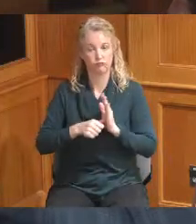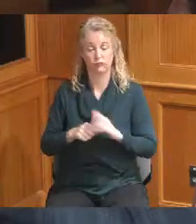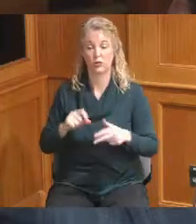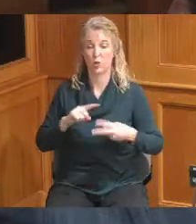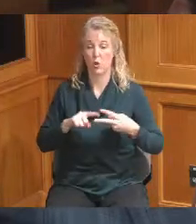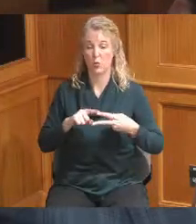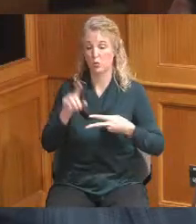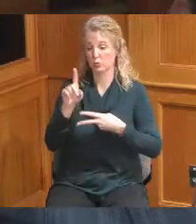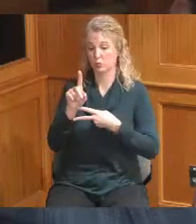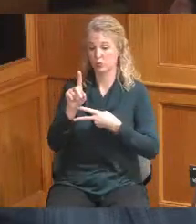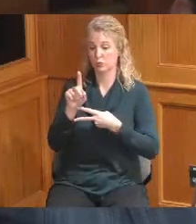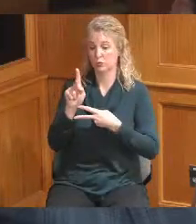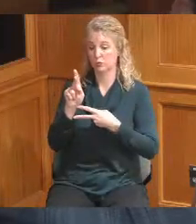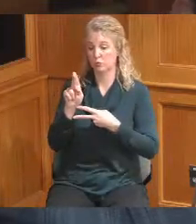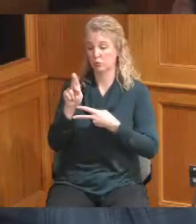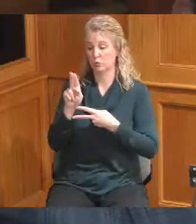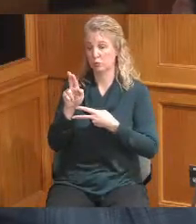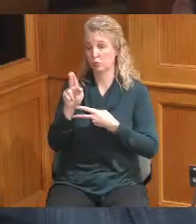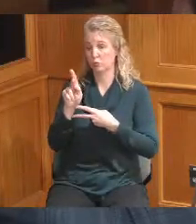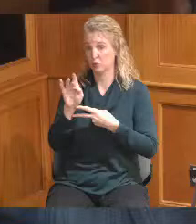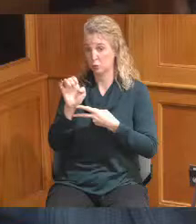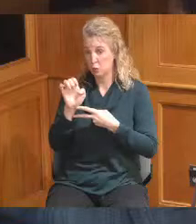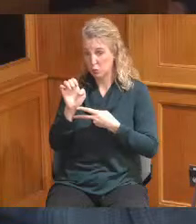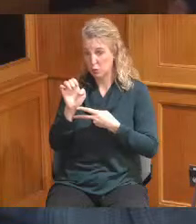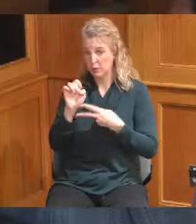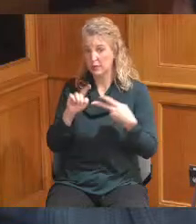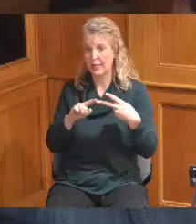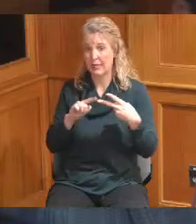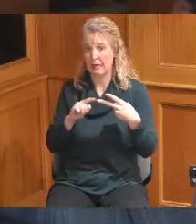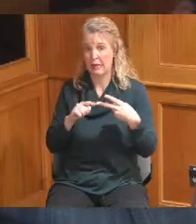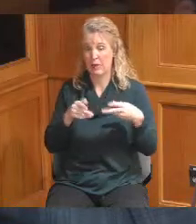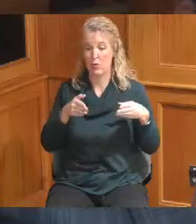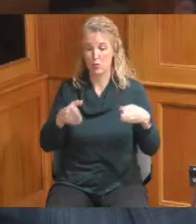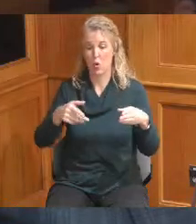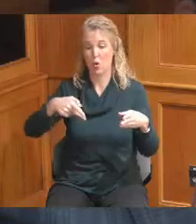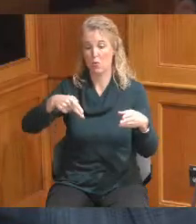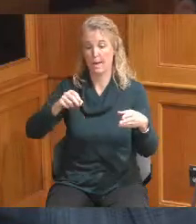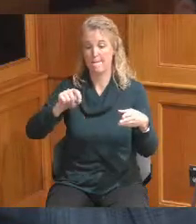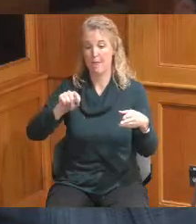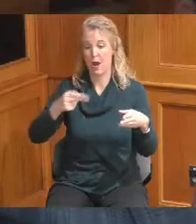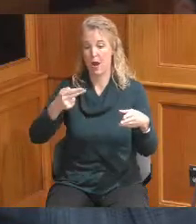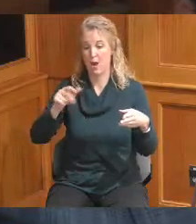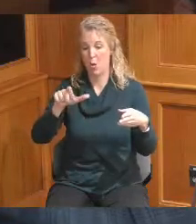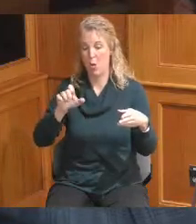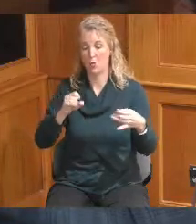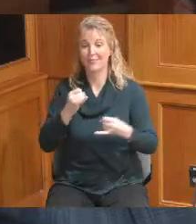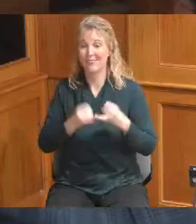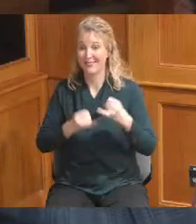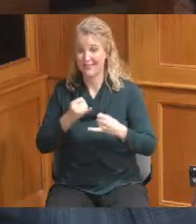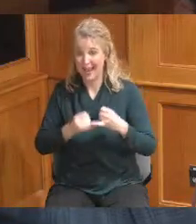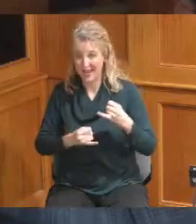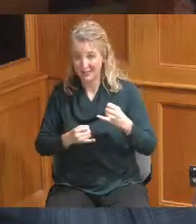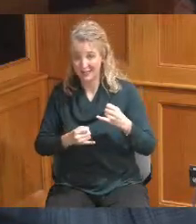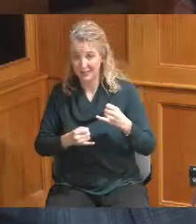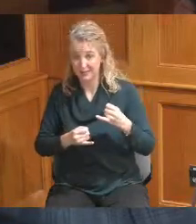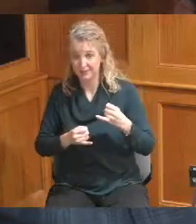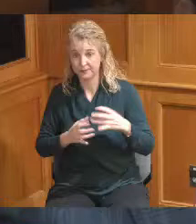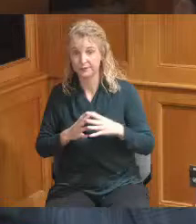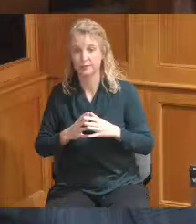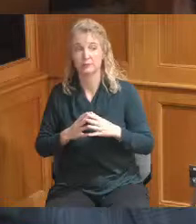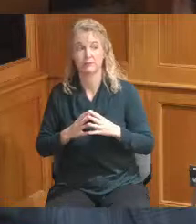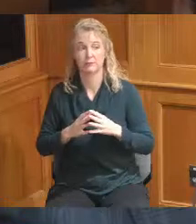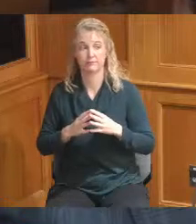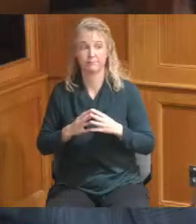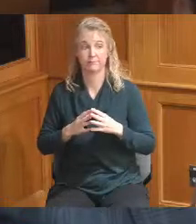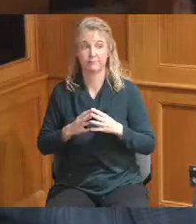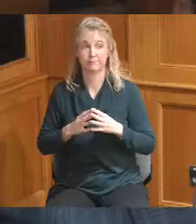Energy piece is what I'm hearing from consumers, and also the potholes is what I'm hearing. Lastly, I want to make sure that we